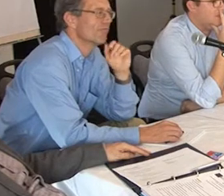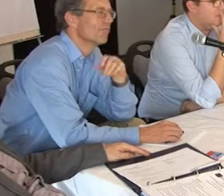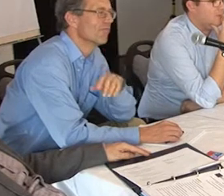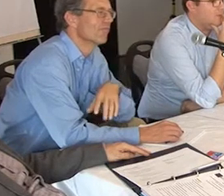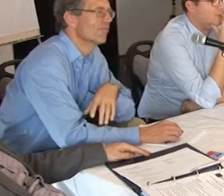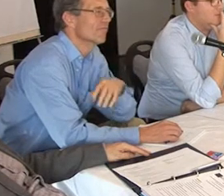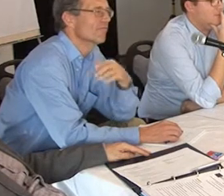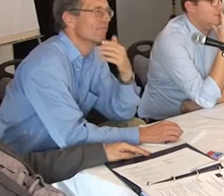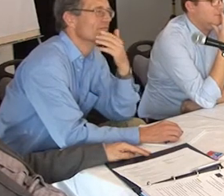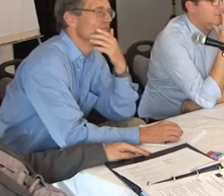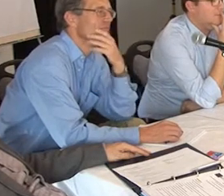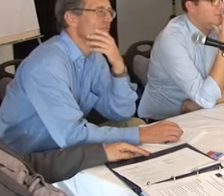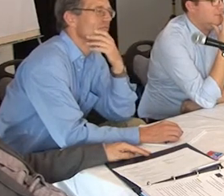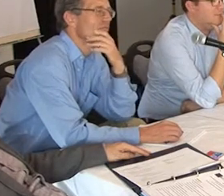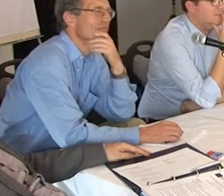in October